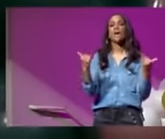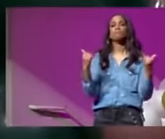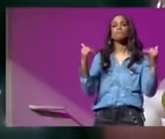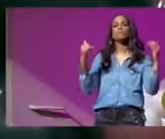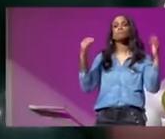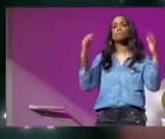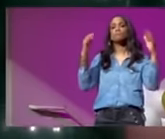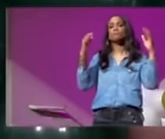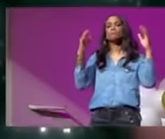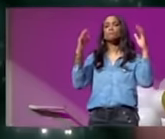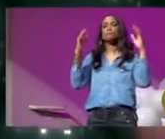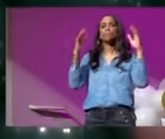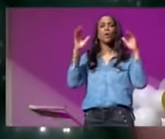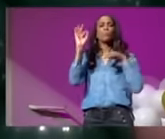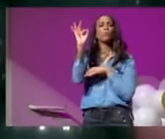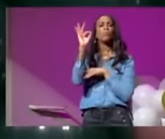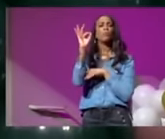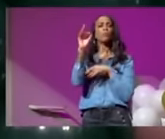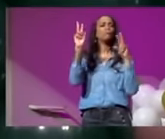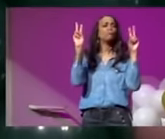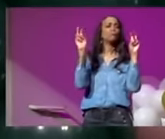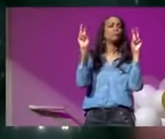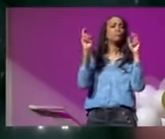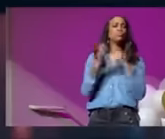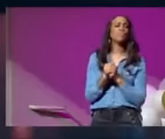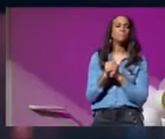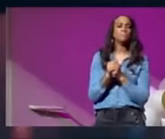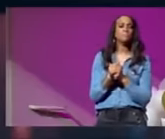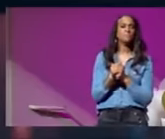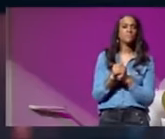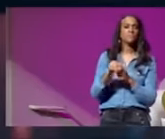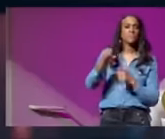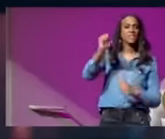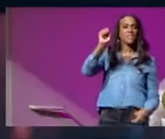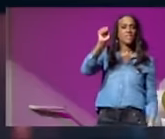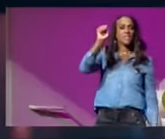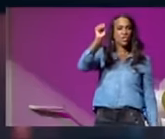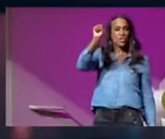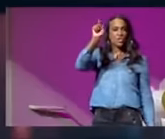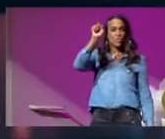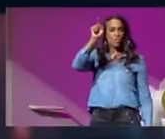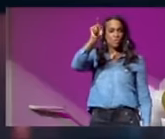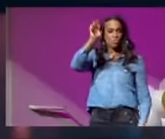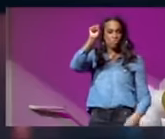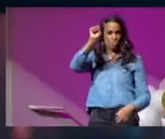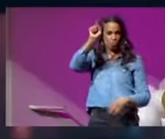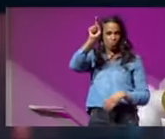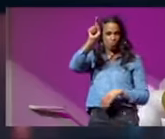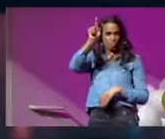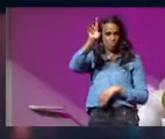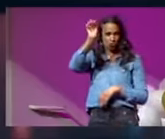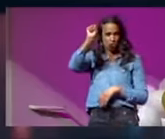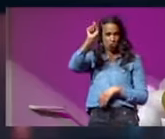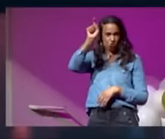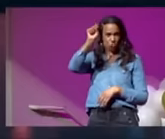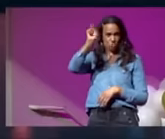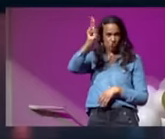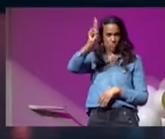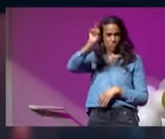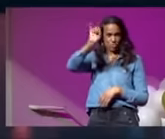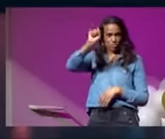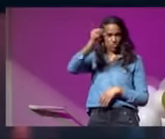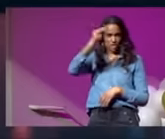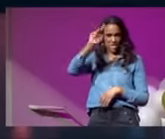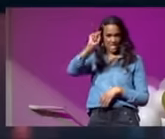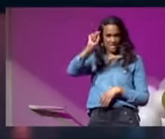prayers, I'd like to use as a subject from which to preach straight out of Nazareth. Straight out